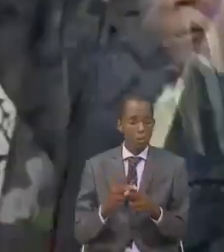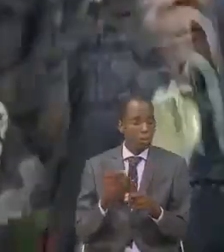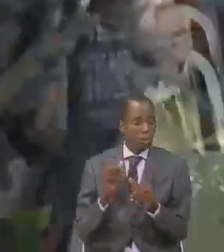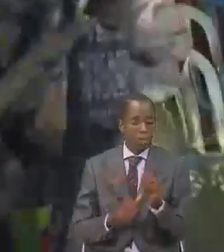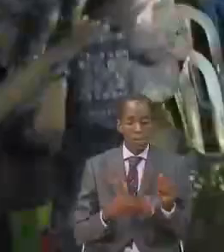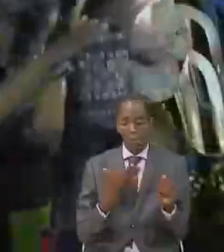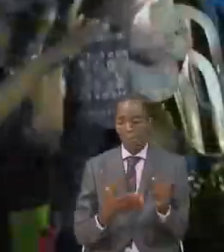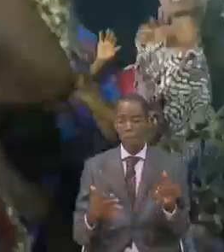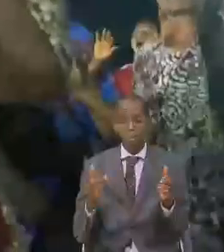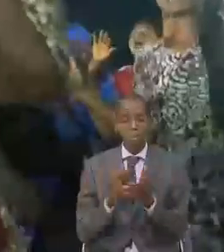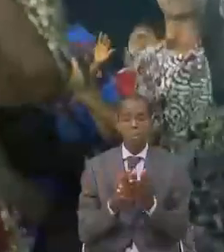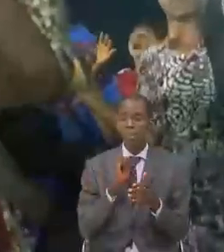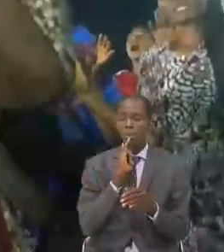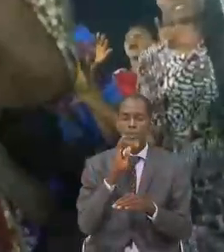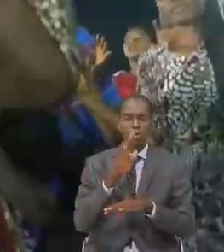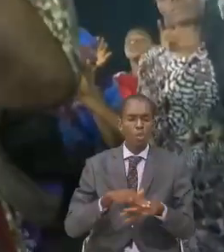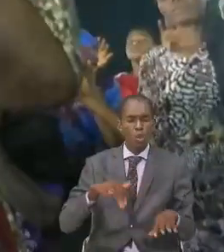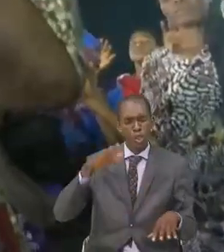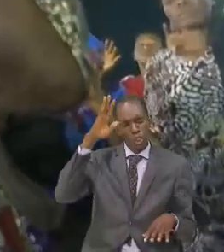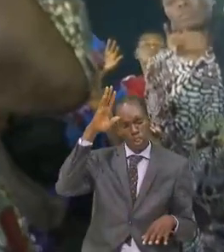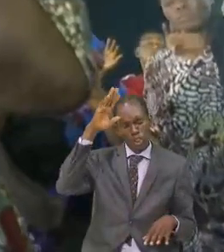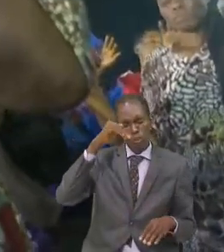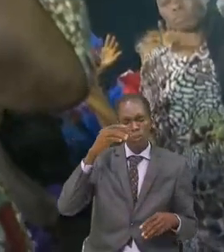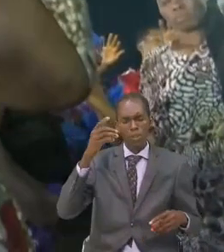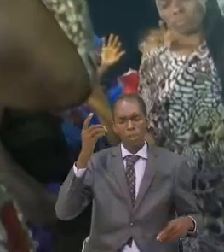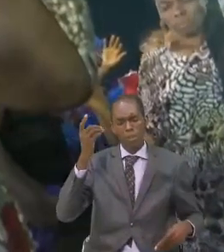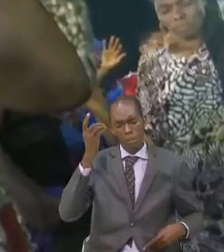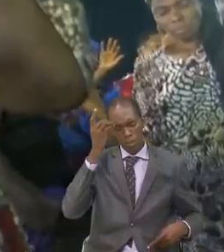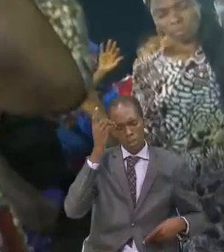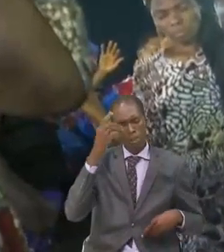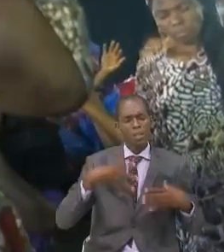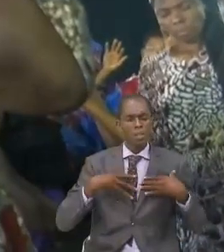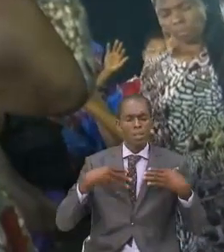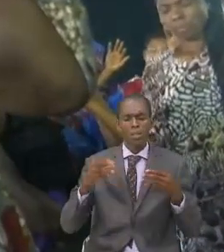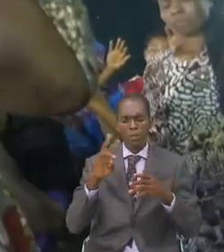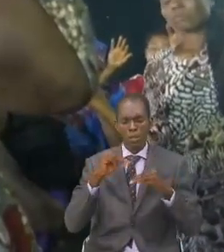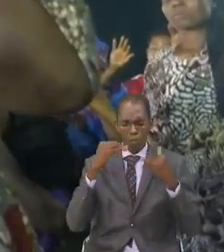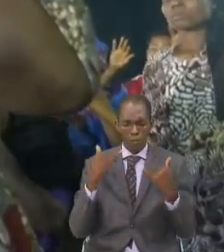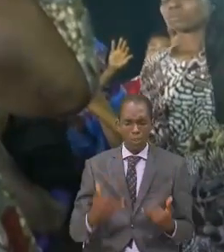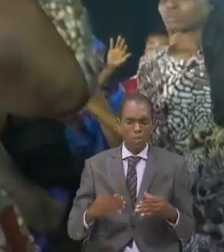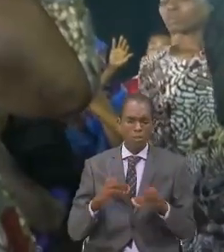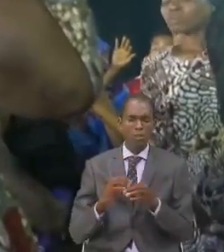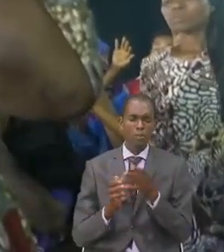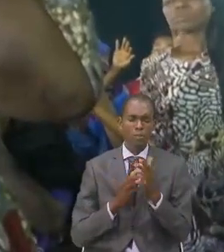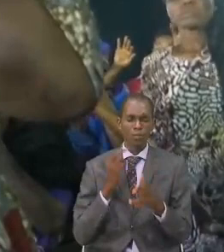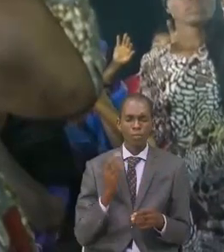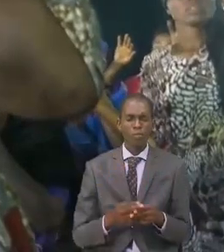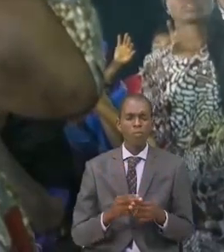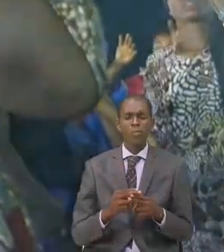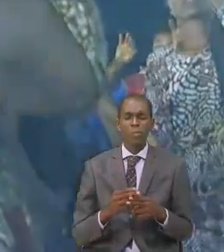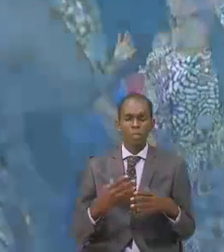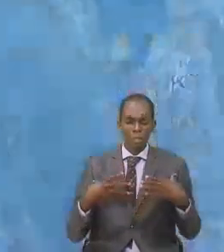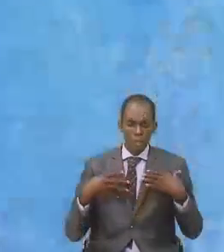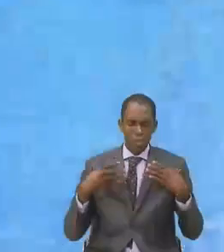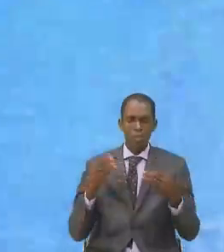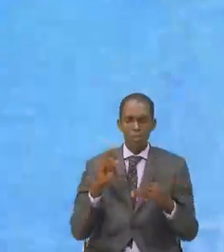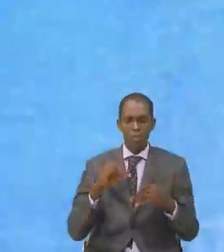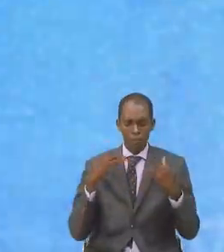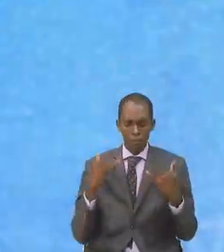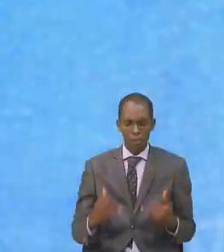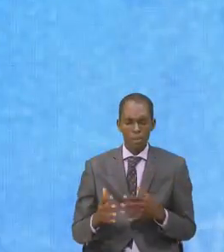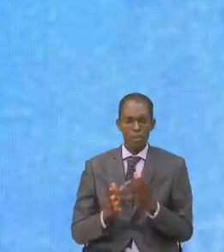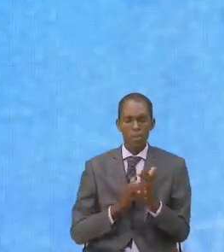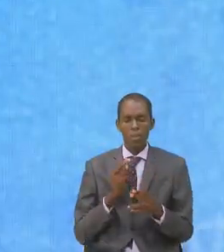in Jesus' name. Everything that is called incurable disease, cure them